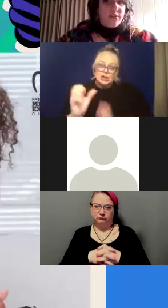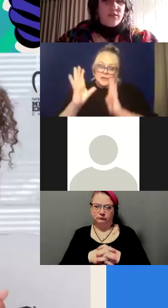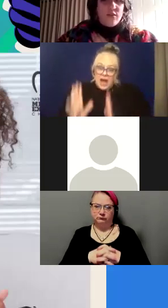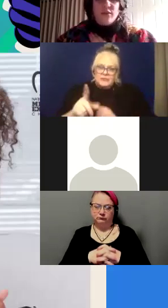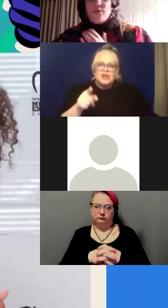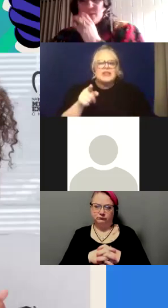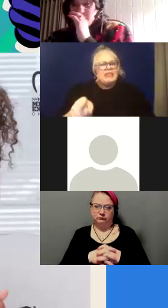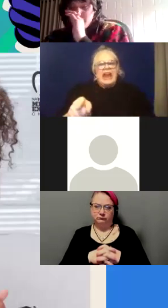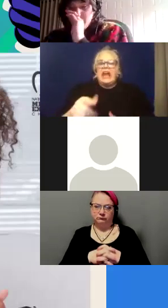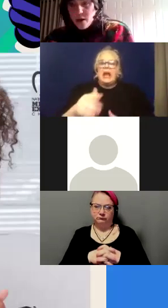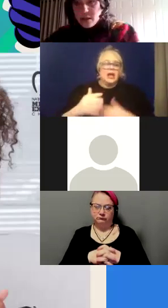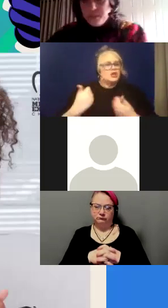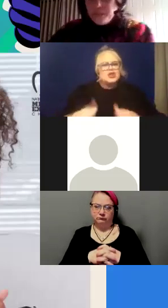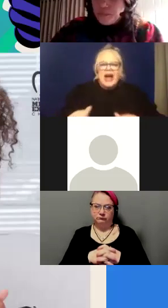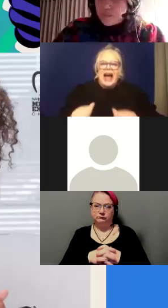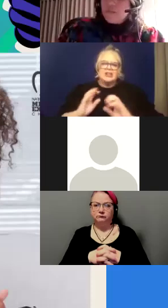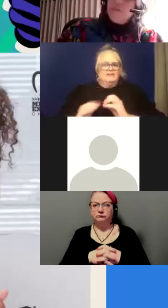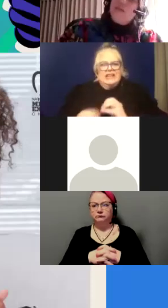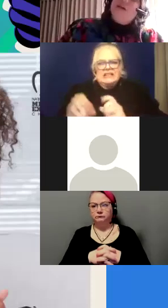into those pitfalls.